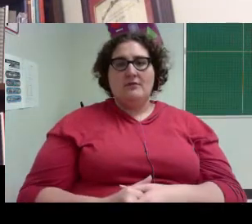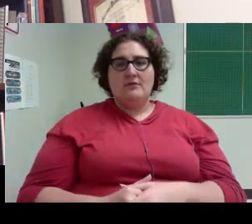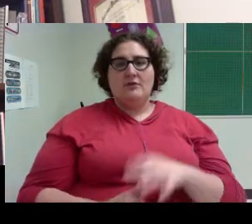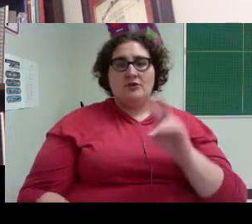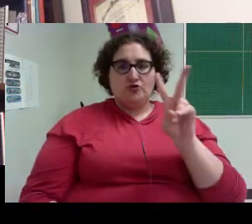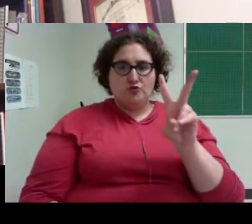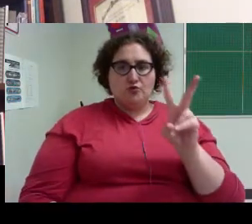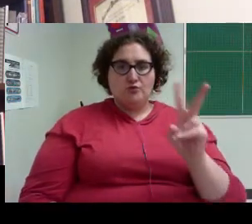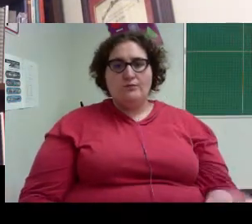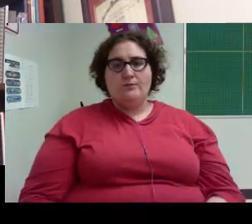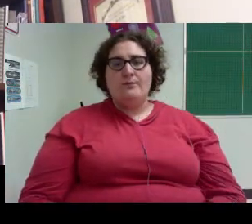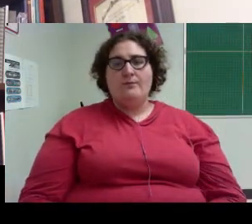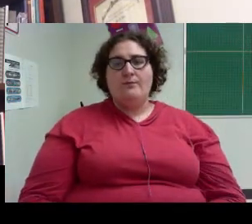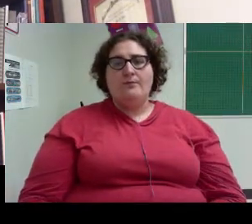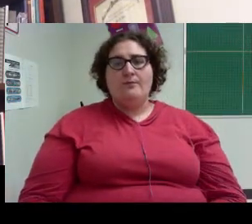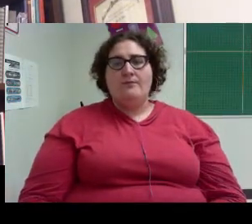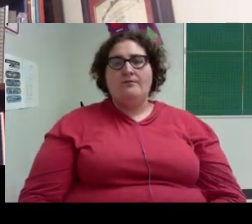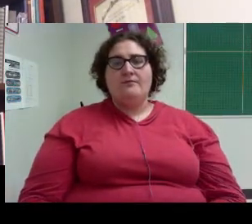here's angle 2,